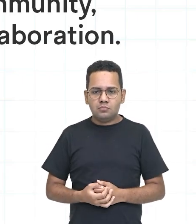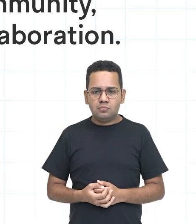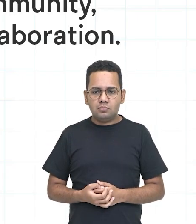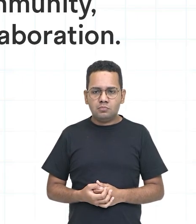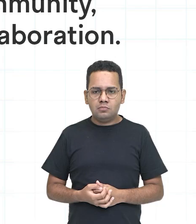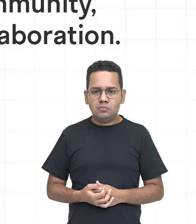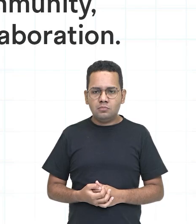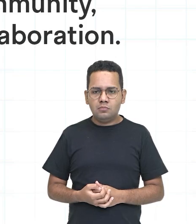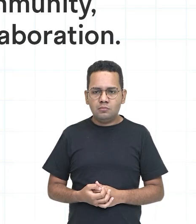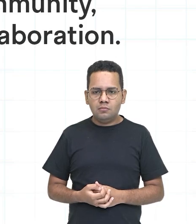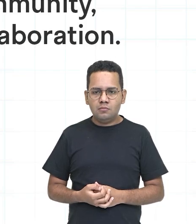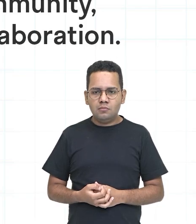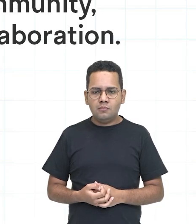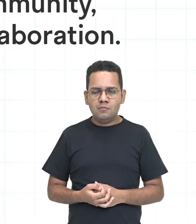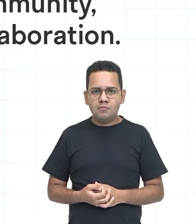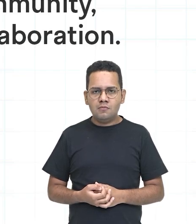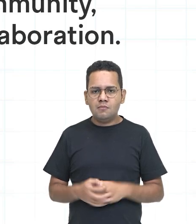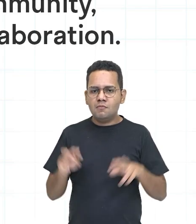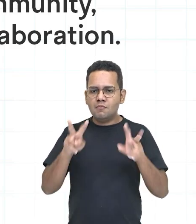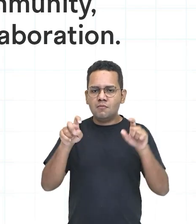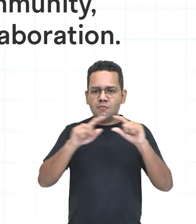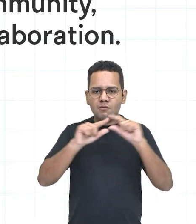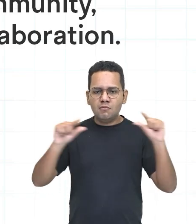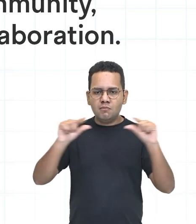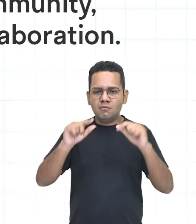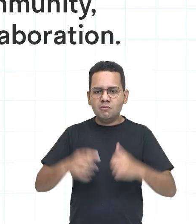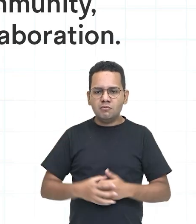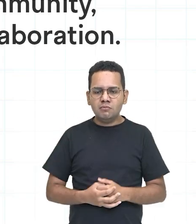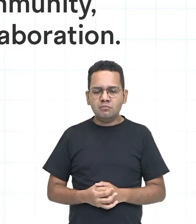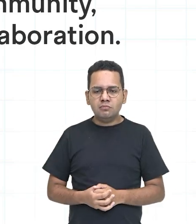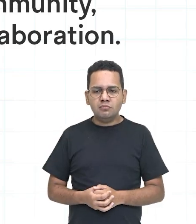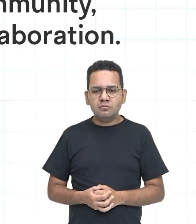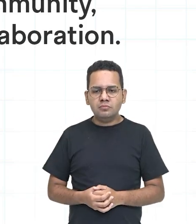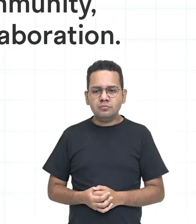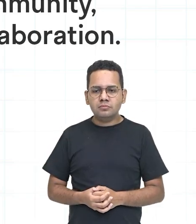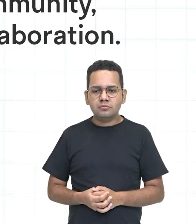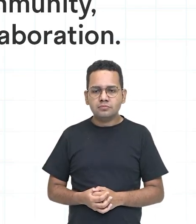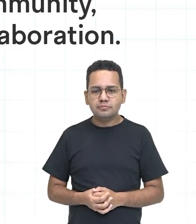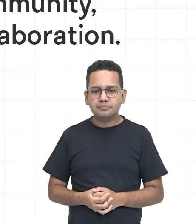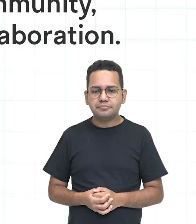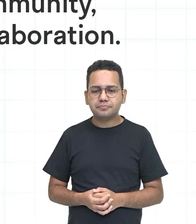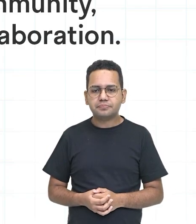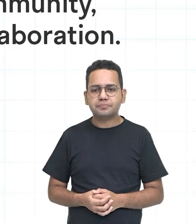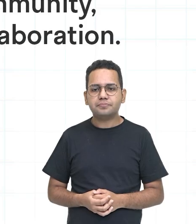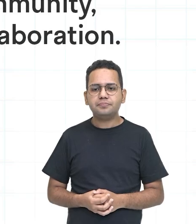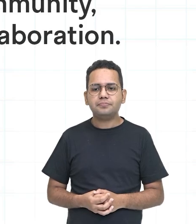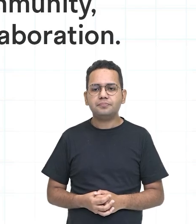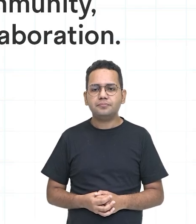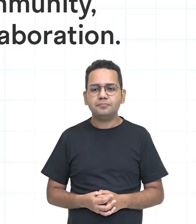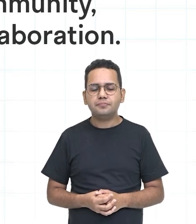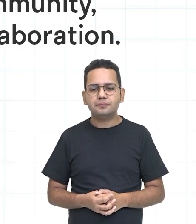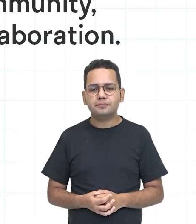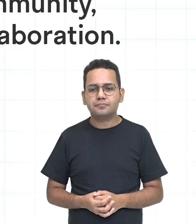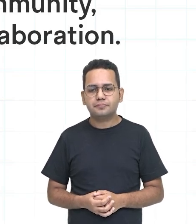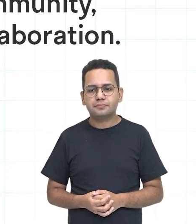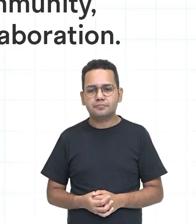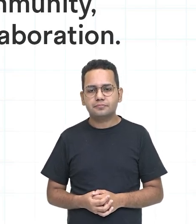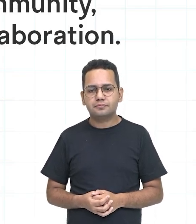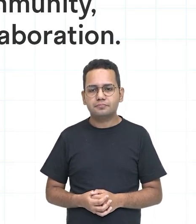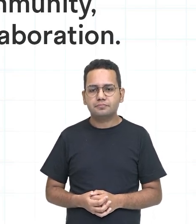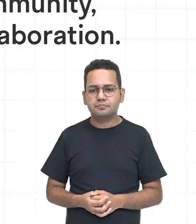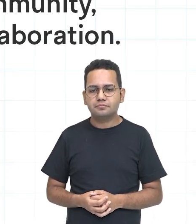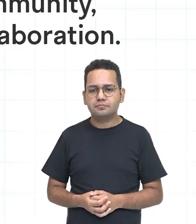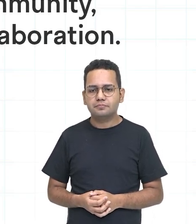é The Influence of English in Science. Então, nós temos ali, The influence of the English language in science is profound